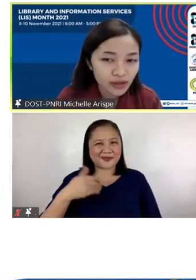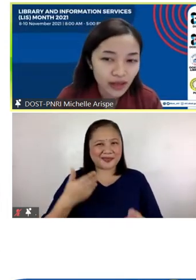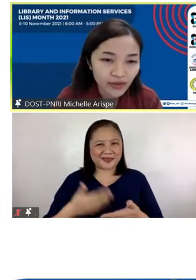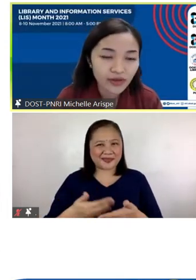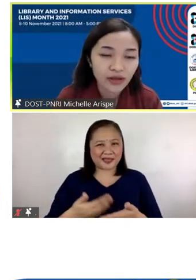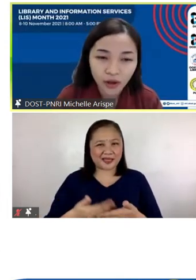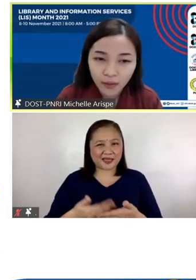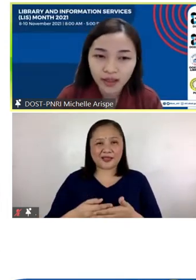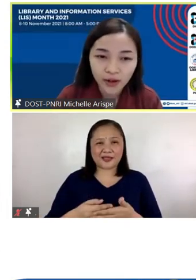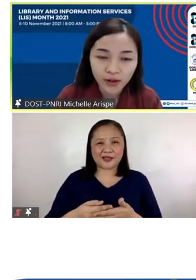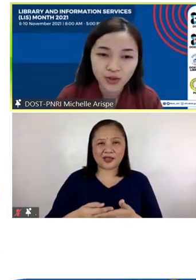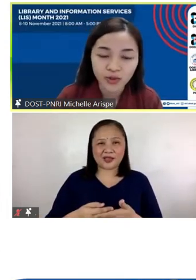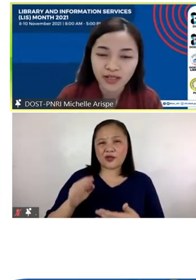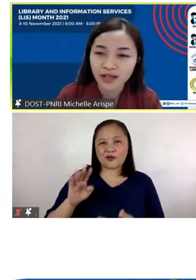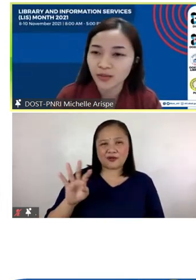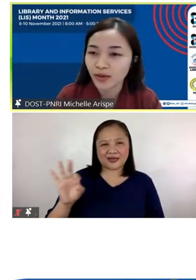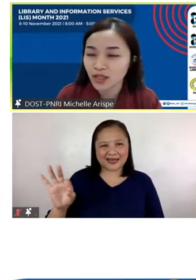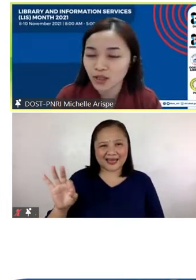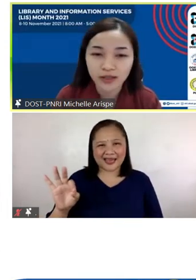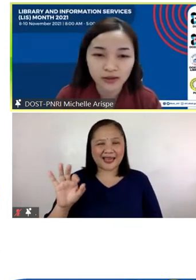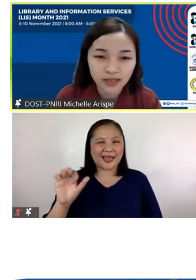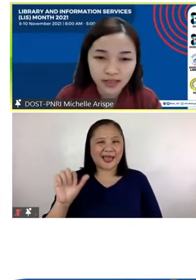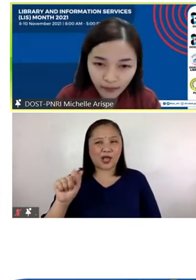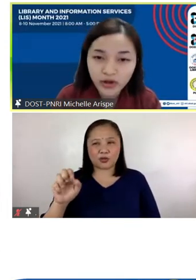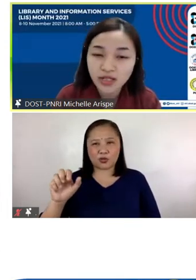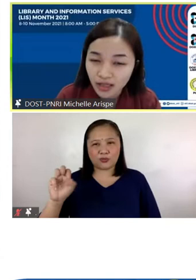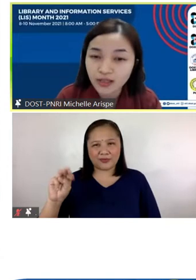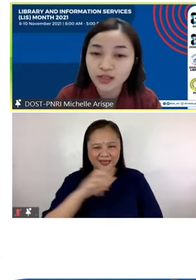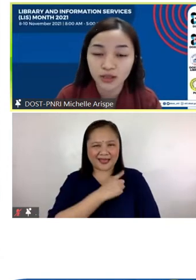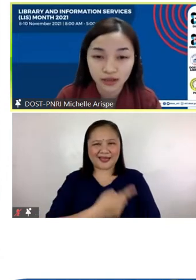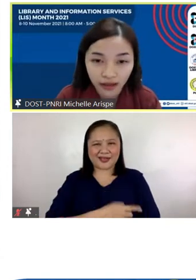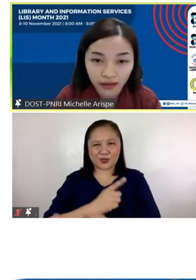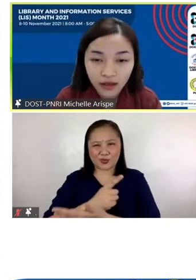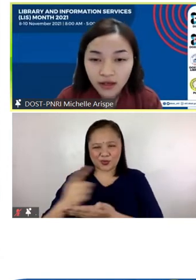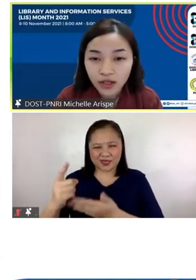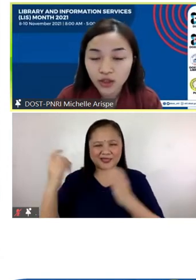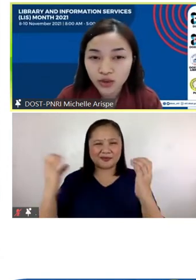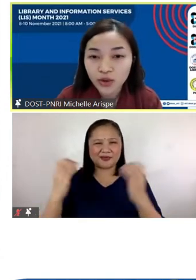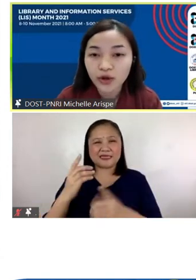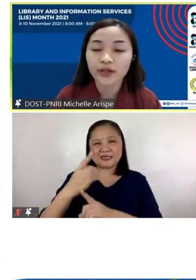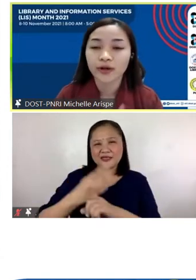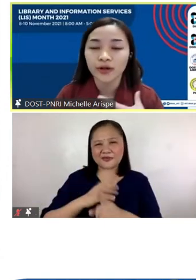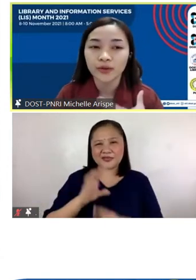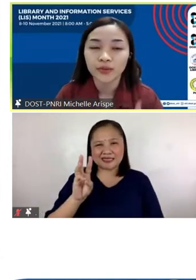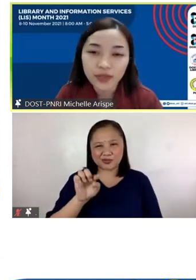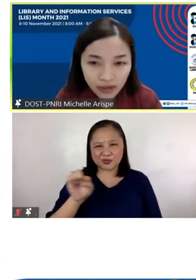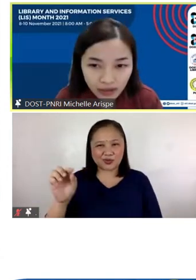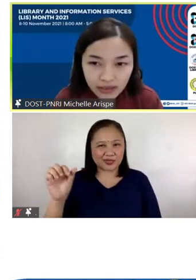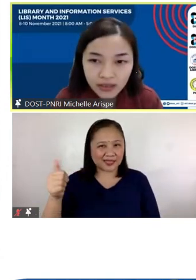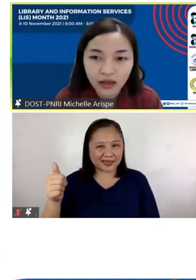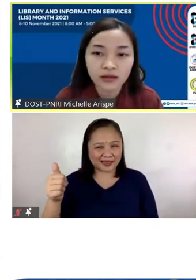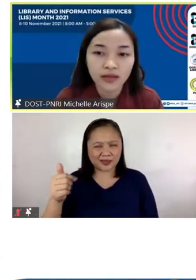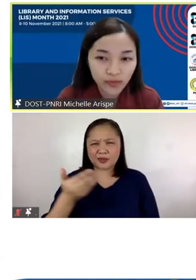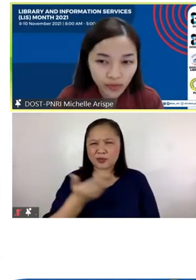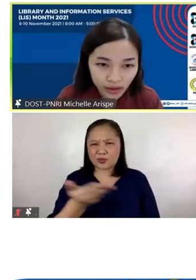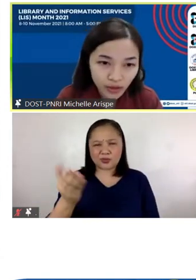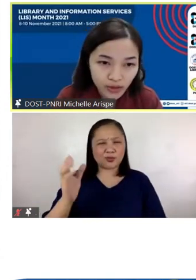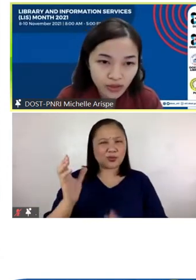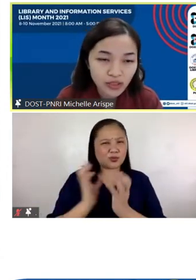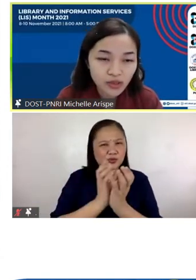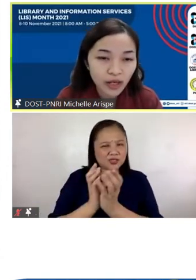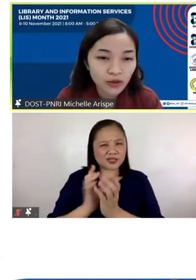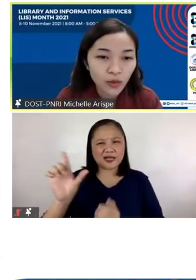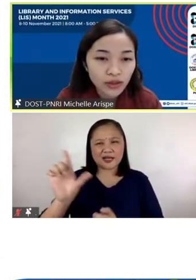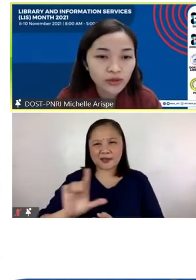ng 49th Atomic Energy Week celebration on December 6 to 10. You or your communities and